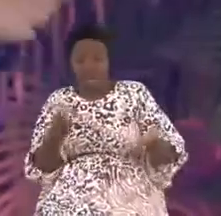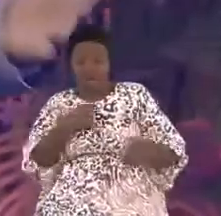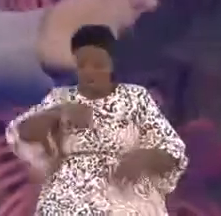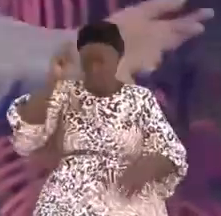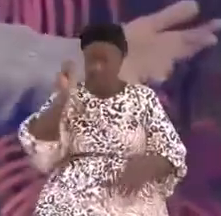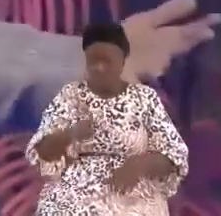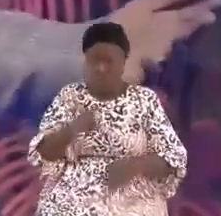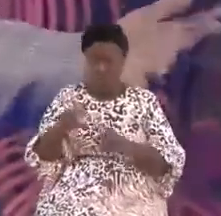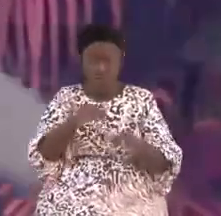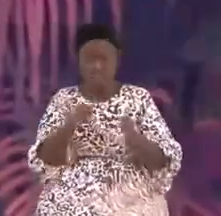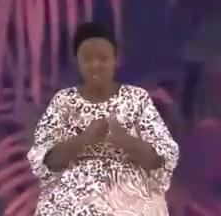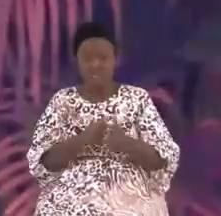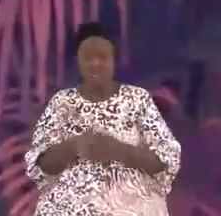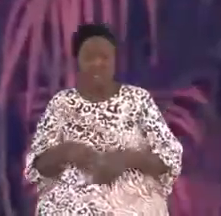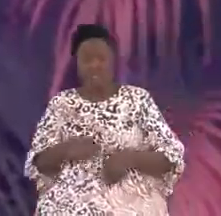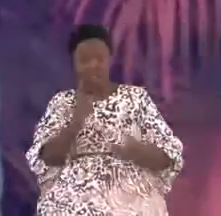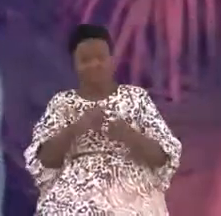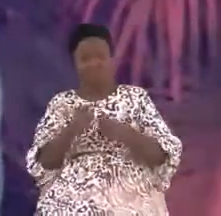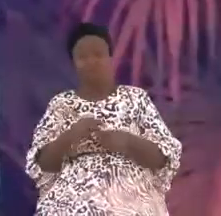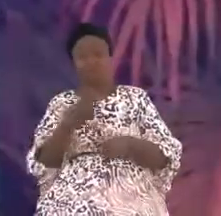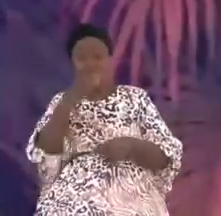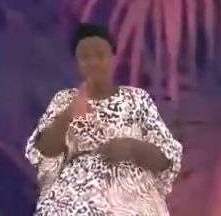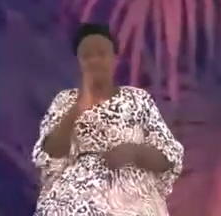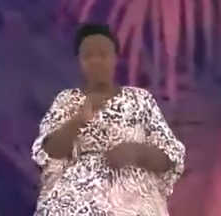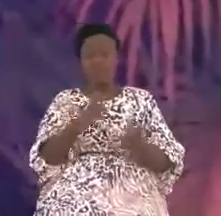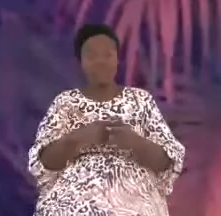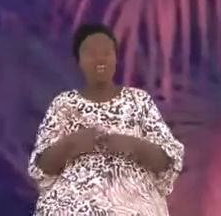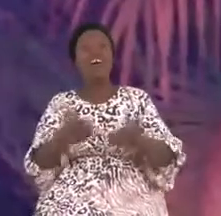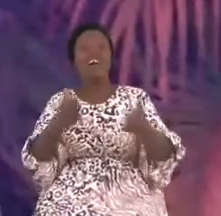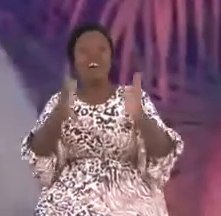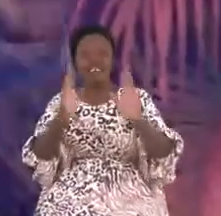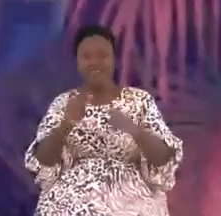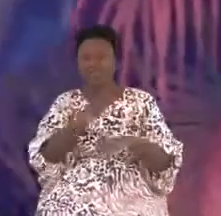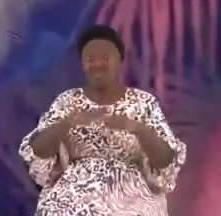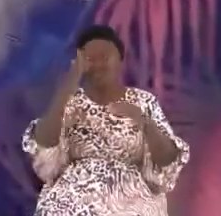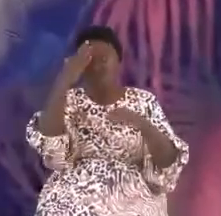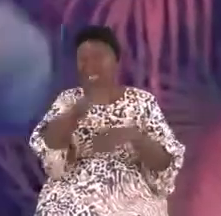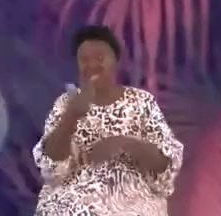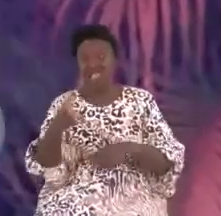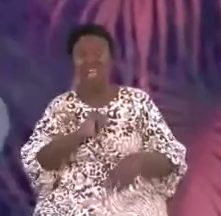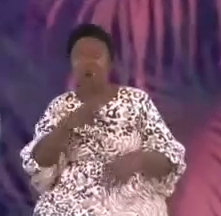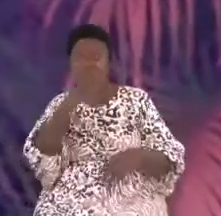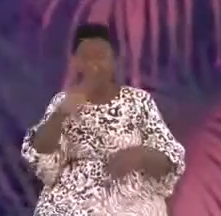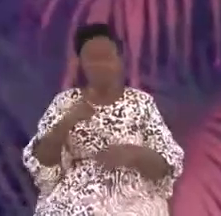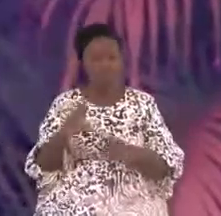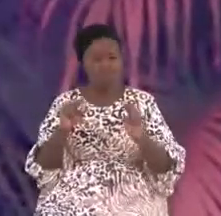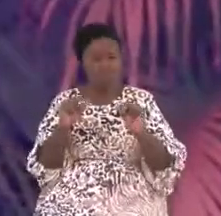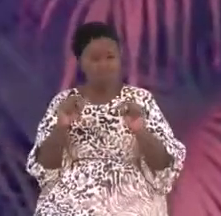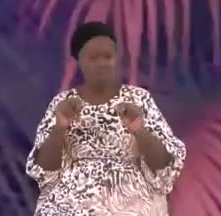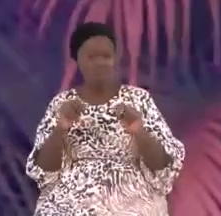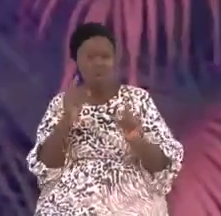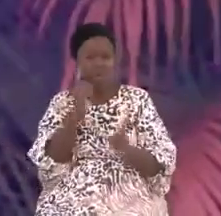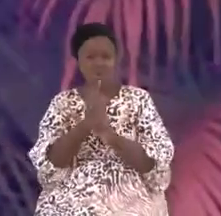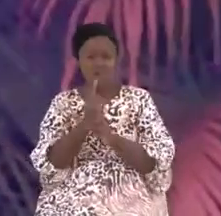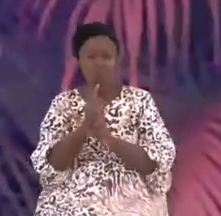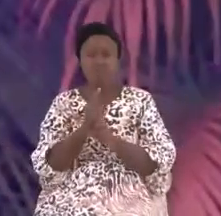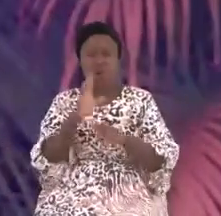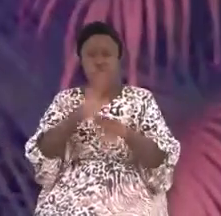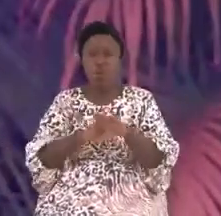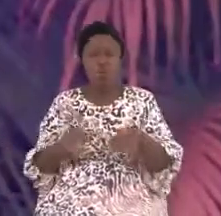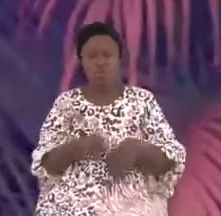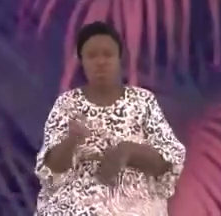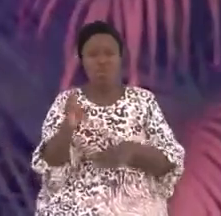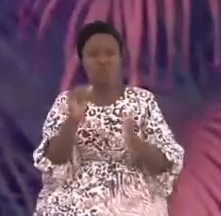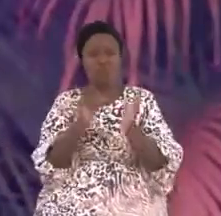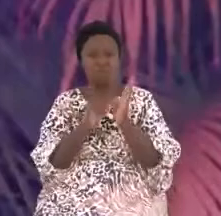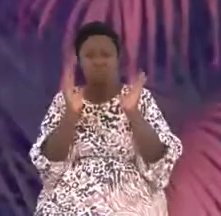have not seen anything yet if you don't come now see what you have know of their own volition